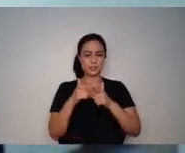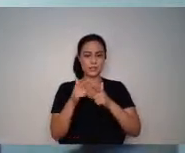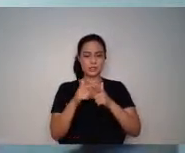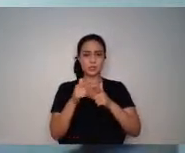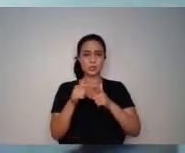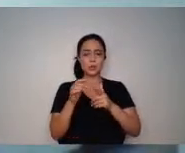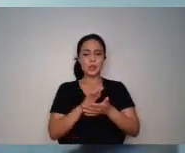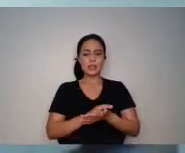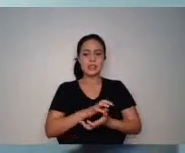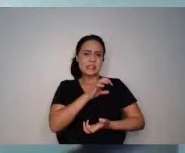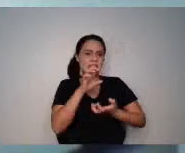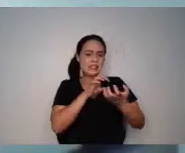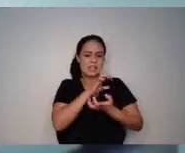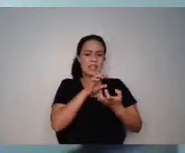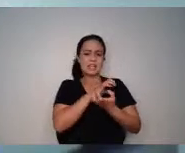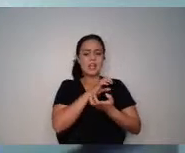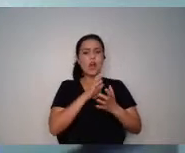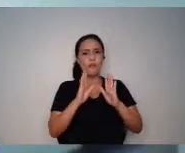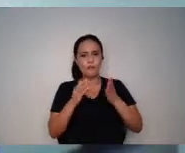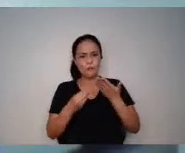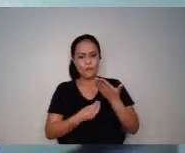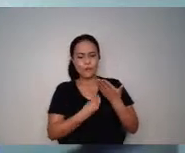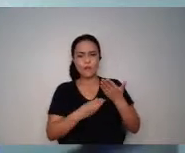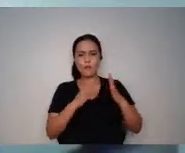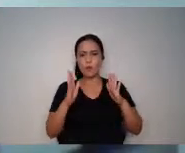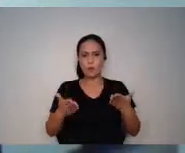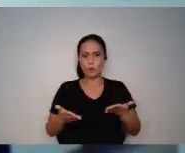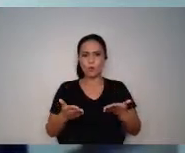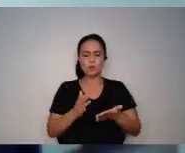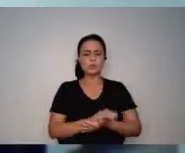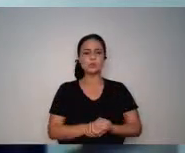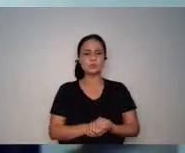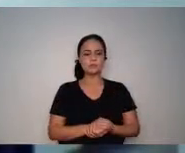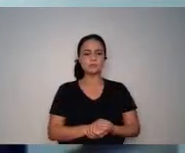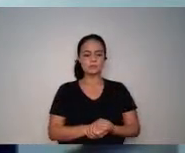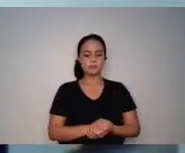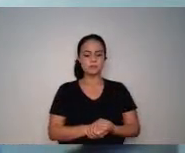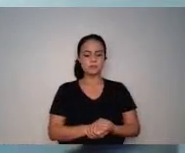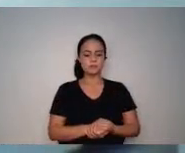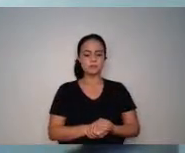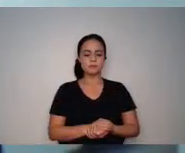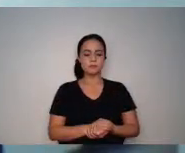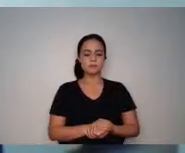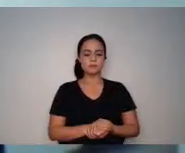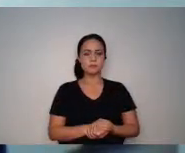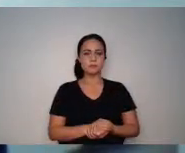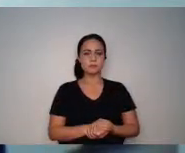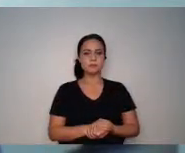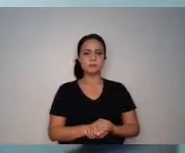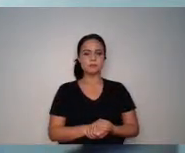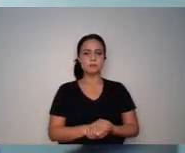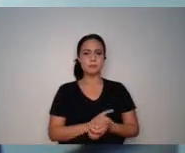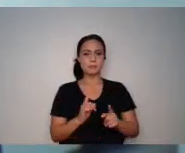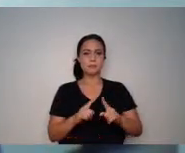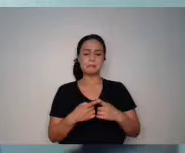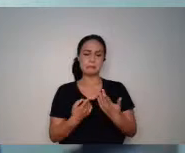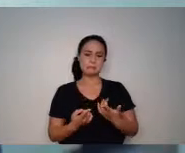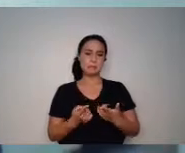So we don't want to share this horrible feeling that Spanish people are feeling nowadays.